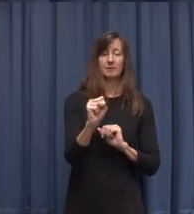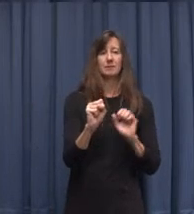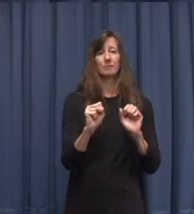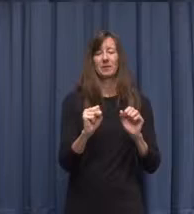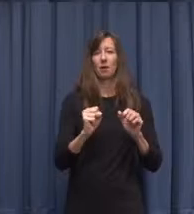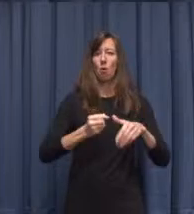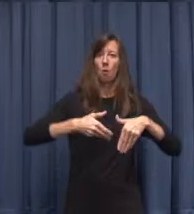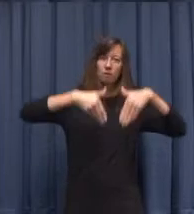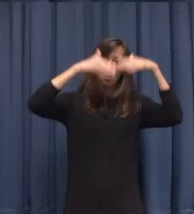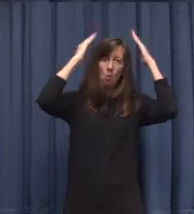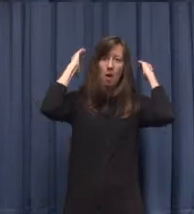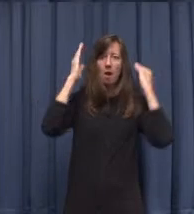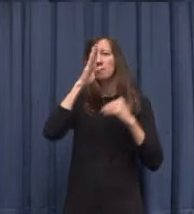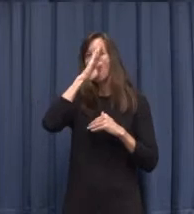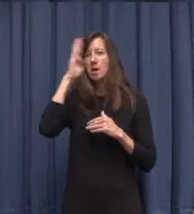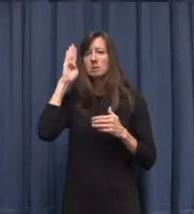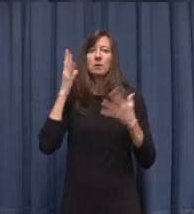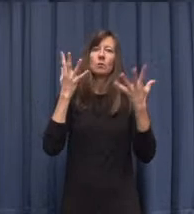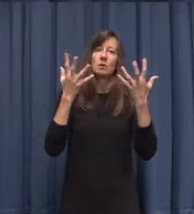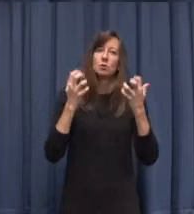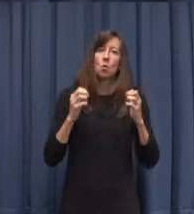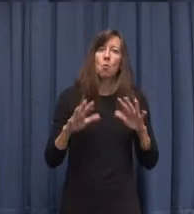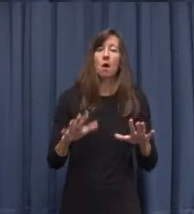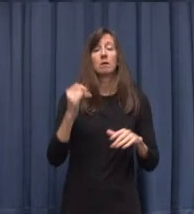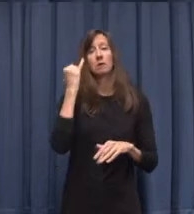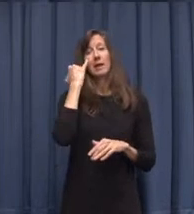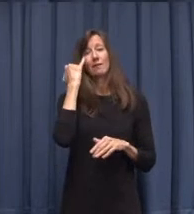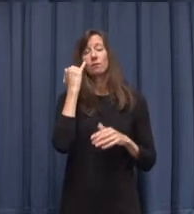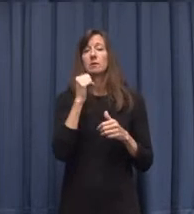facilities if we don't change the trajectory now.